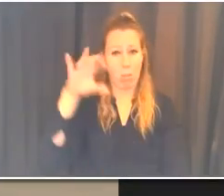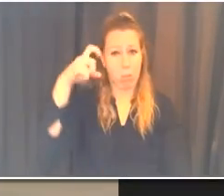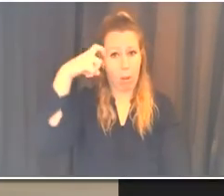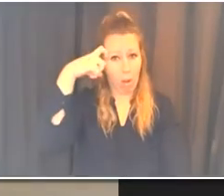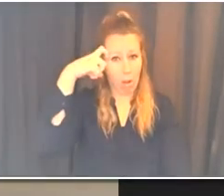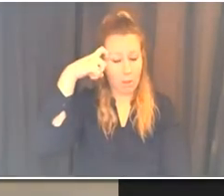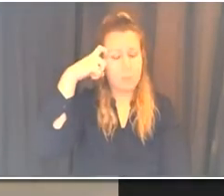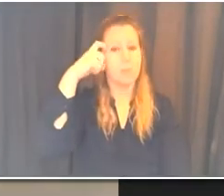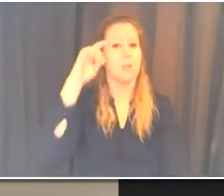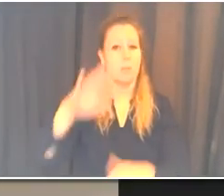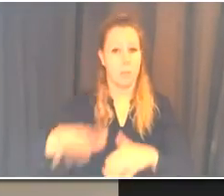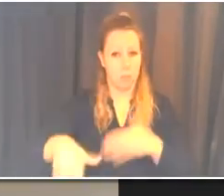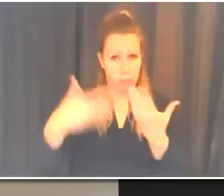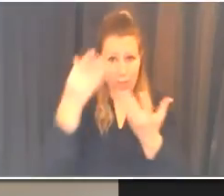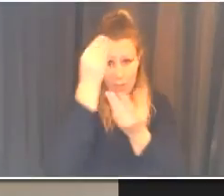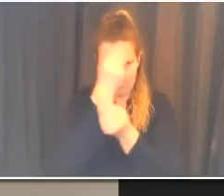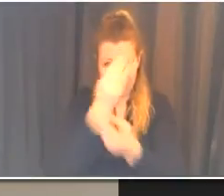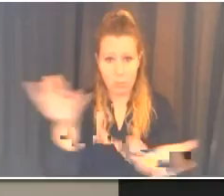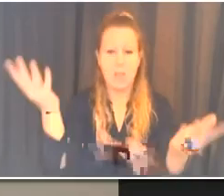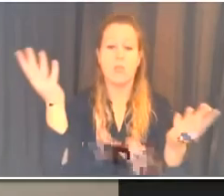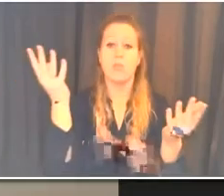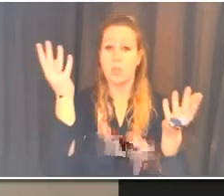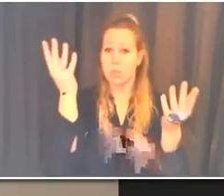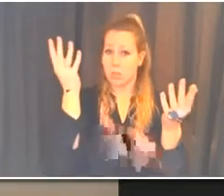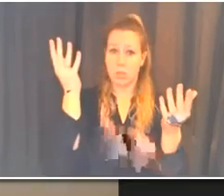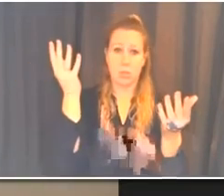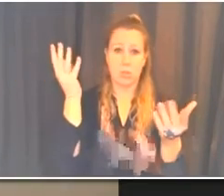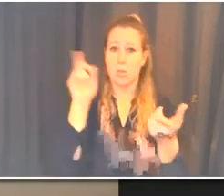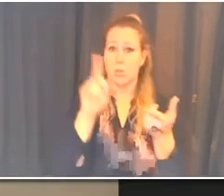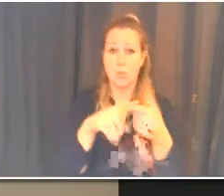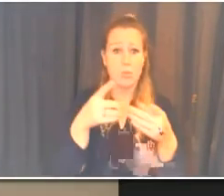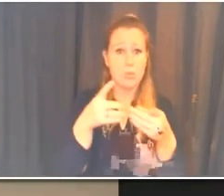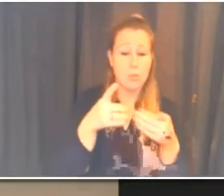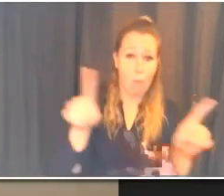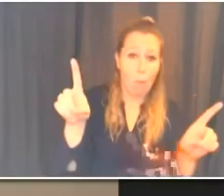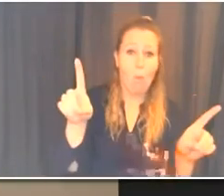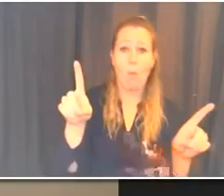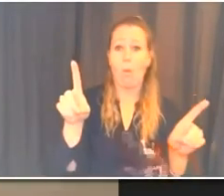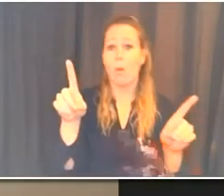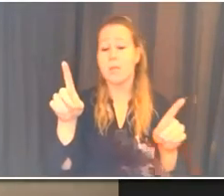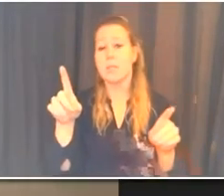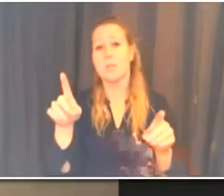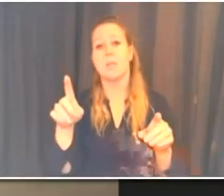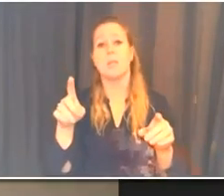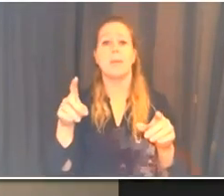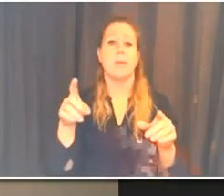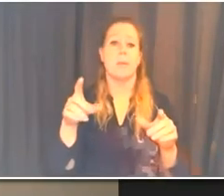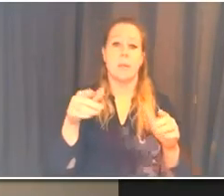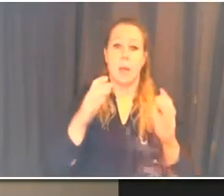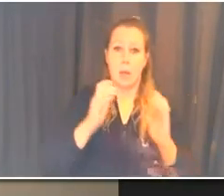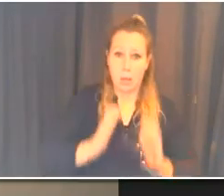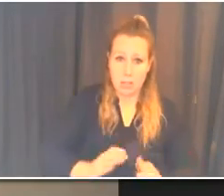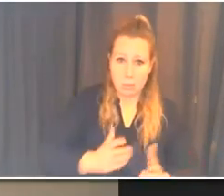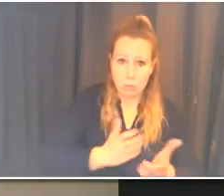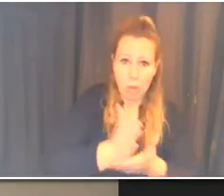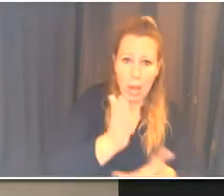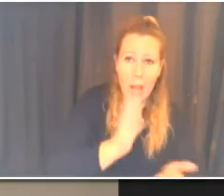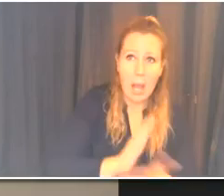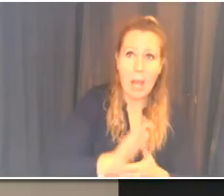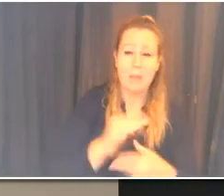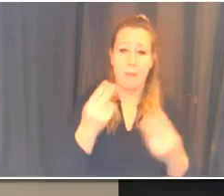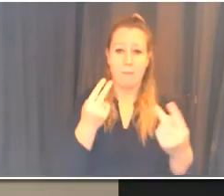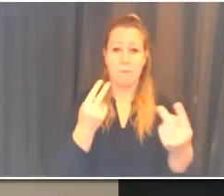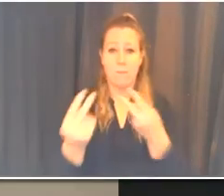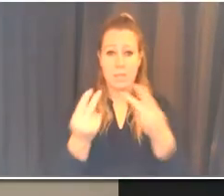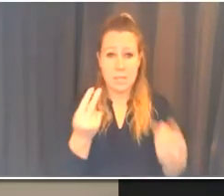Bronx to provide these information waking up five o' like an entertainment for us in that way we can educate